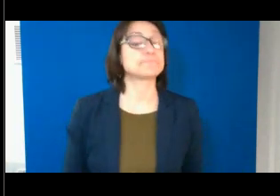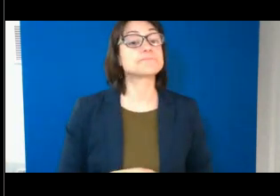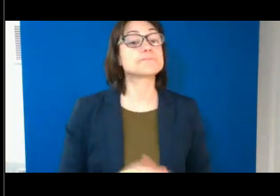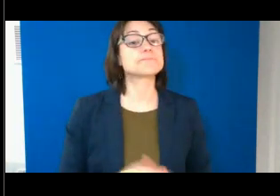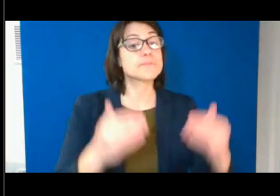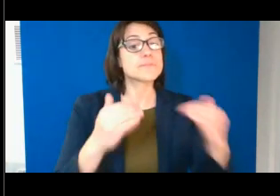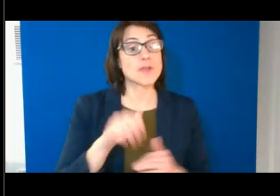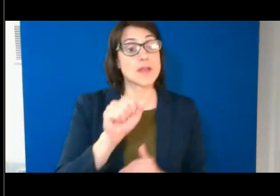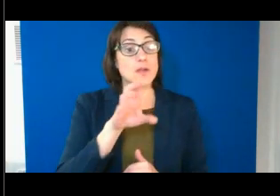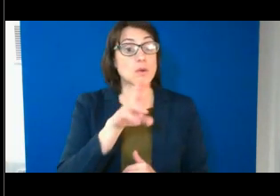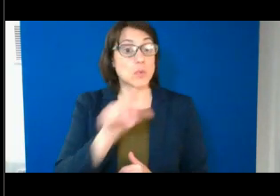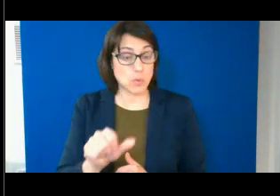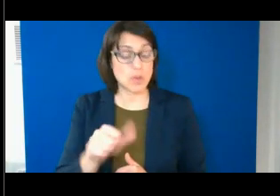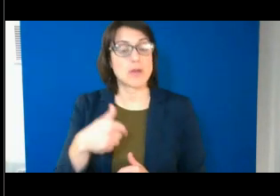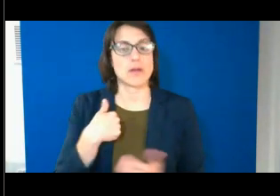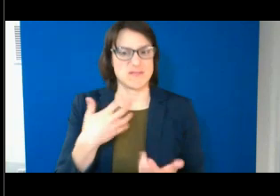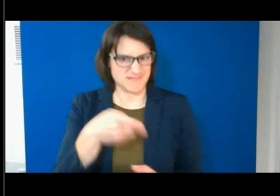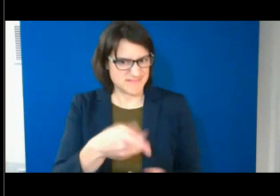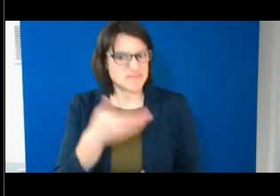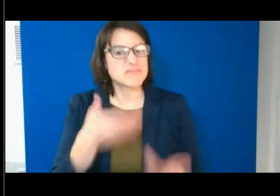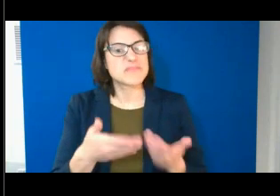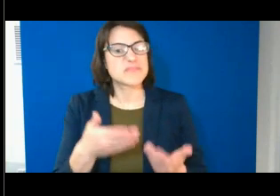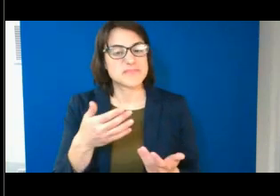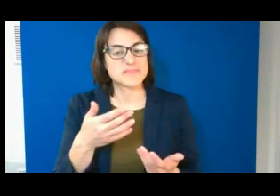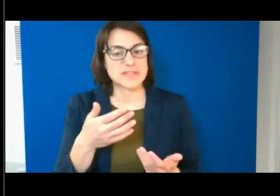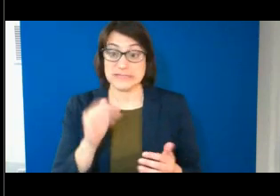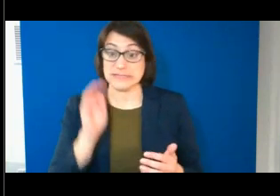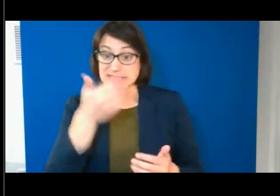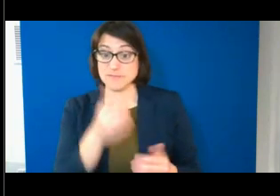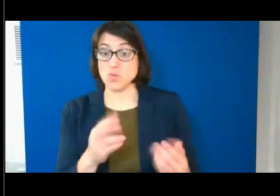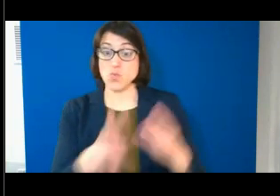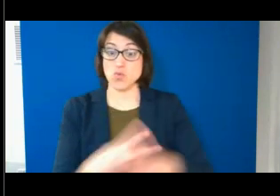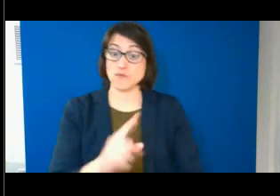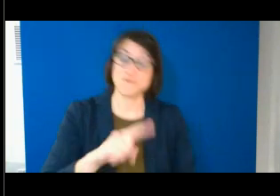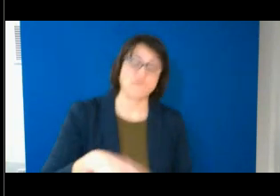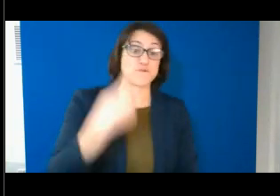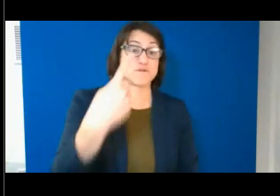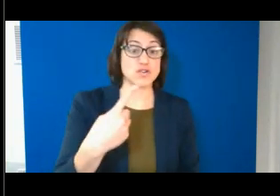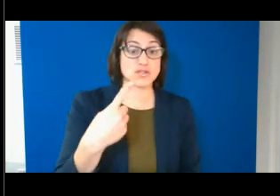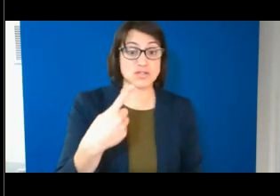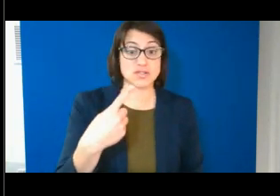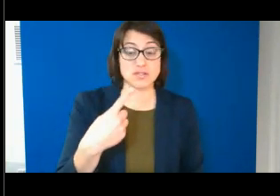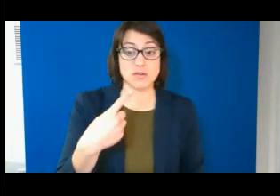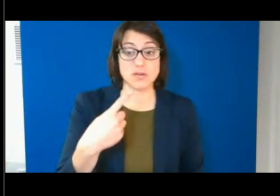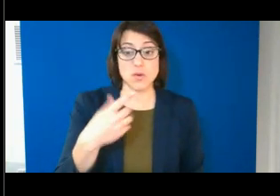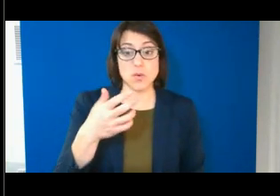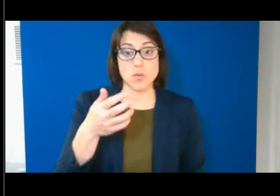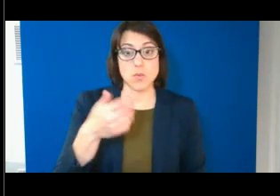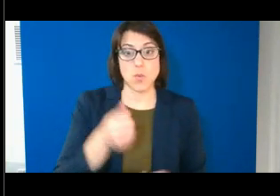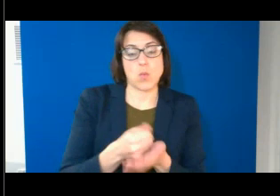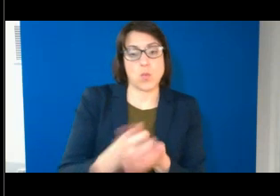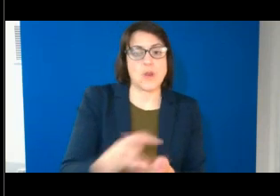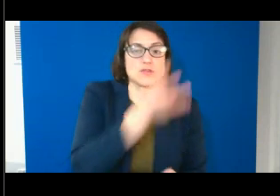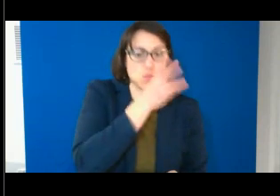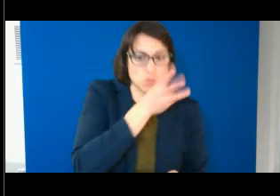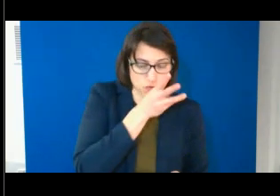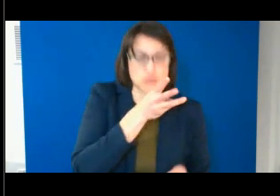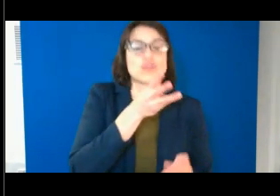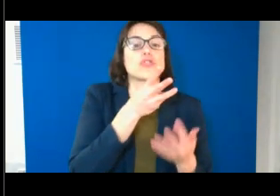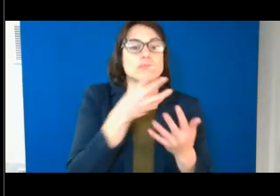about, which is arguably the world's first wastewater treatment pilot for removing and recovering microplastic. And this is at the Atlantic County Utilities